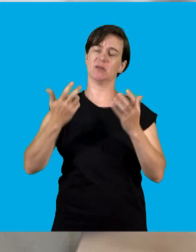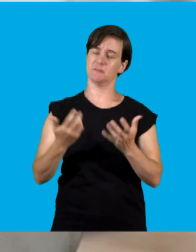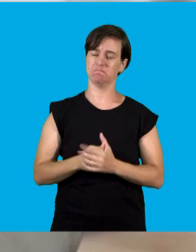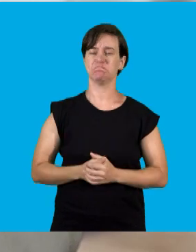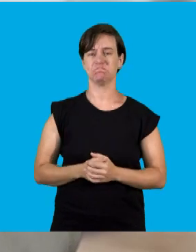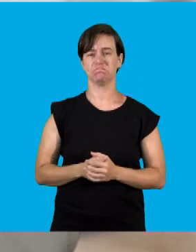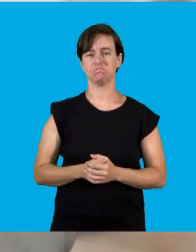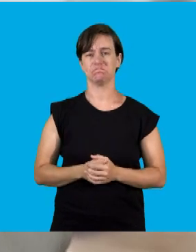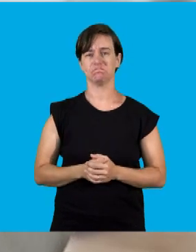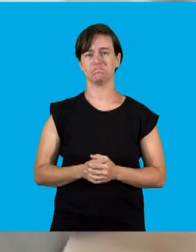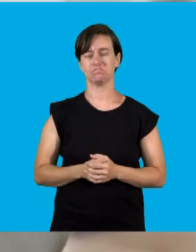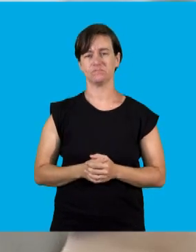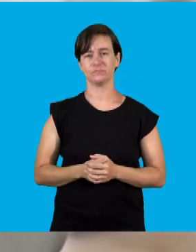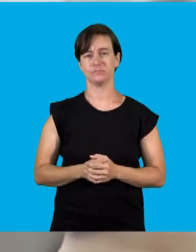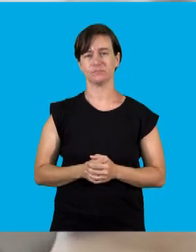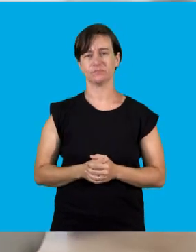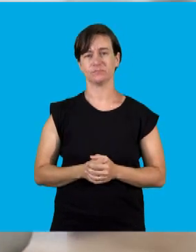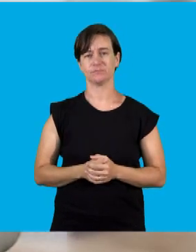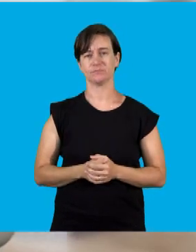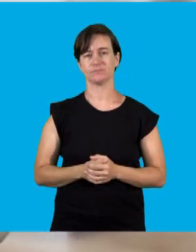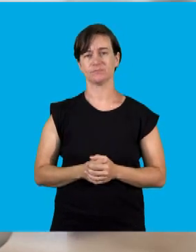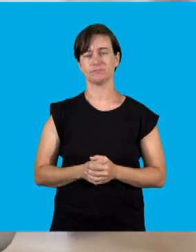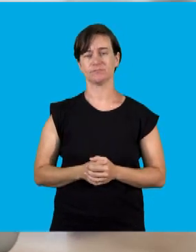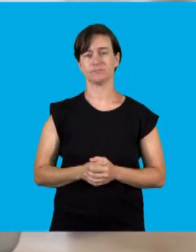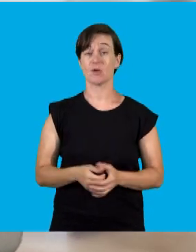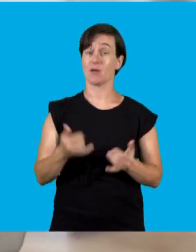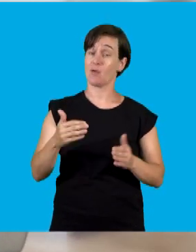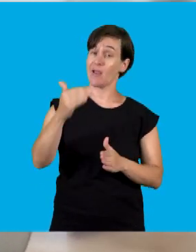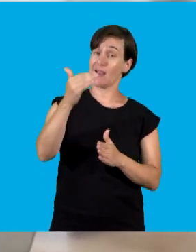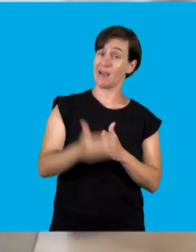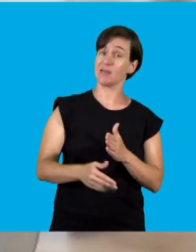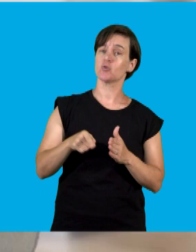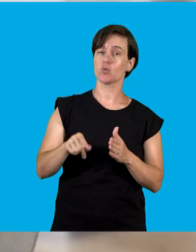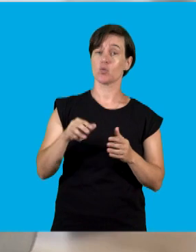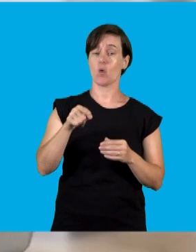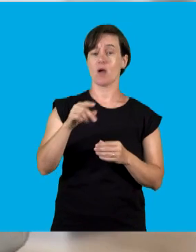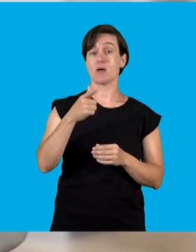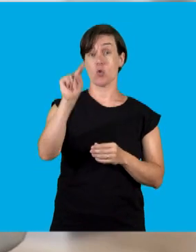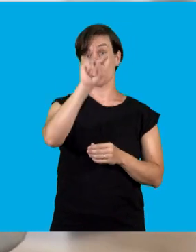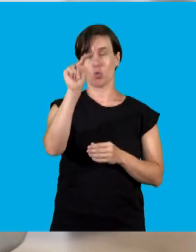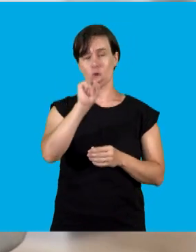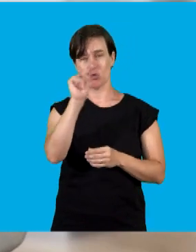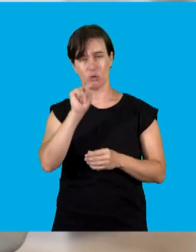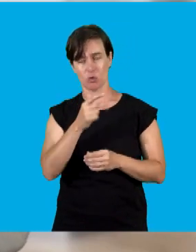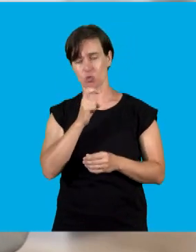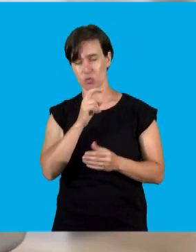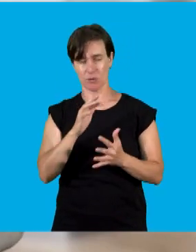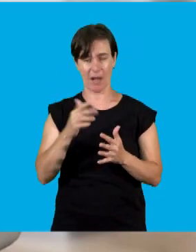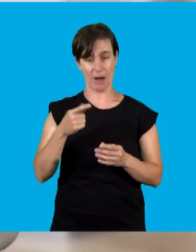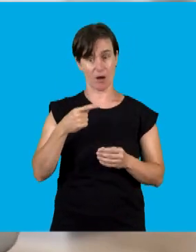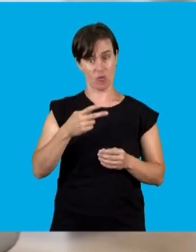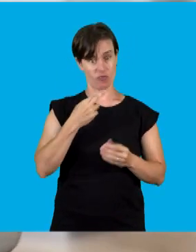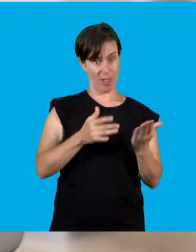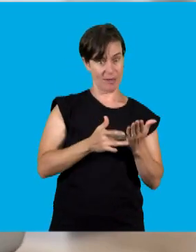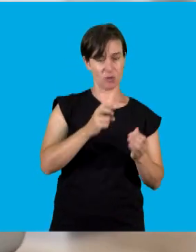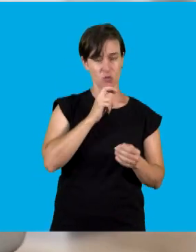right, so we've basically come up to the end of our application questions, right? But